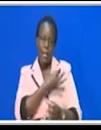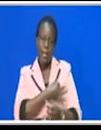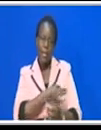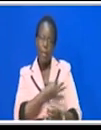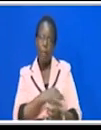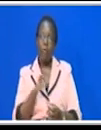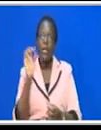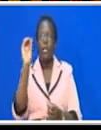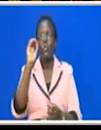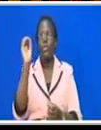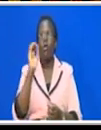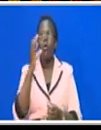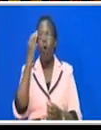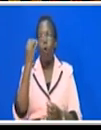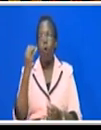of anthropology.